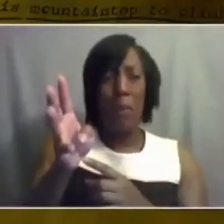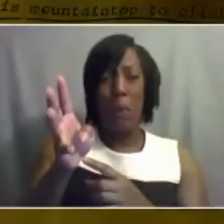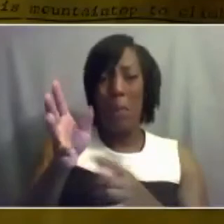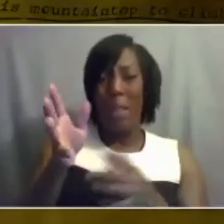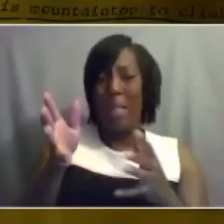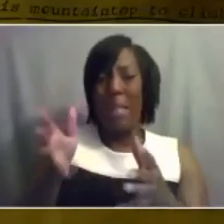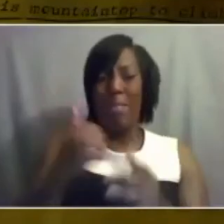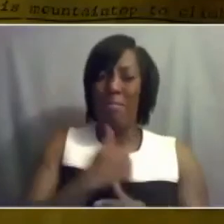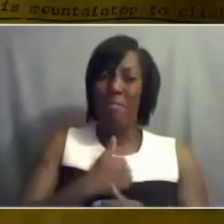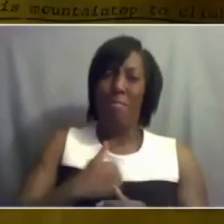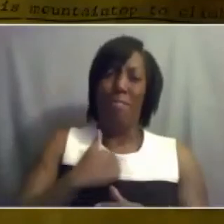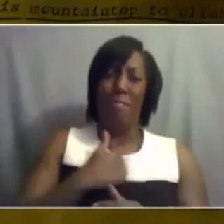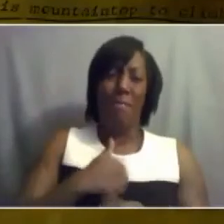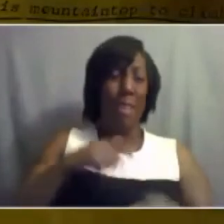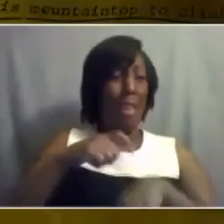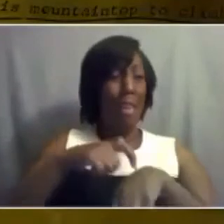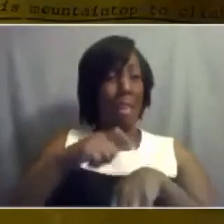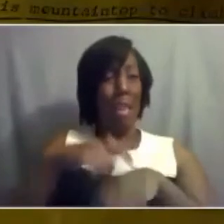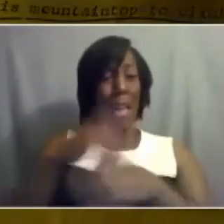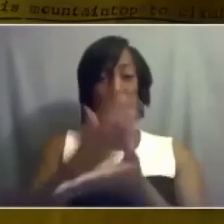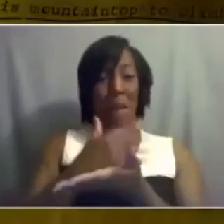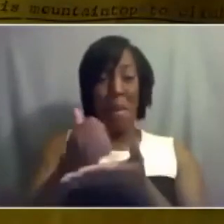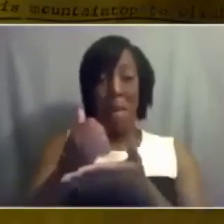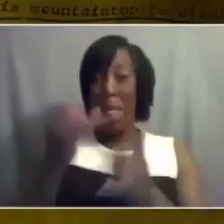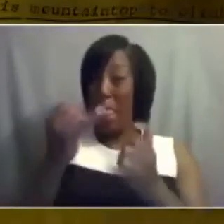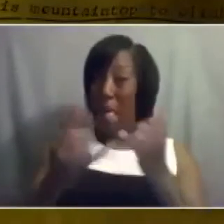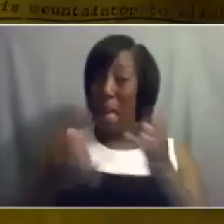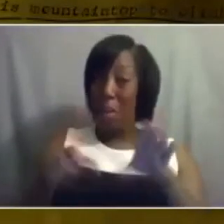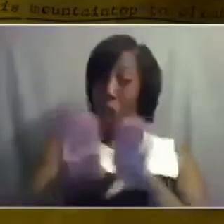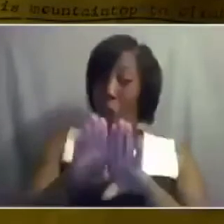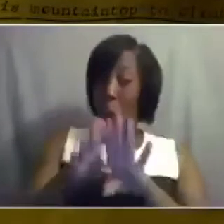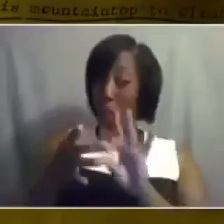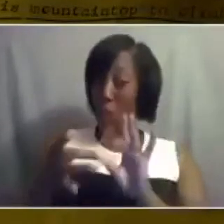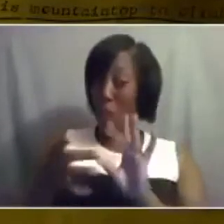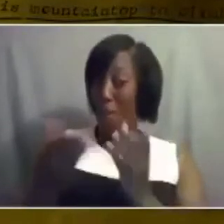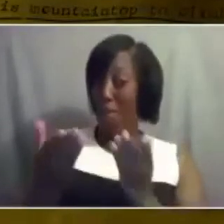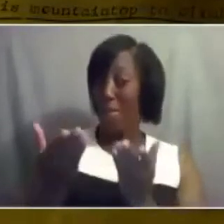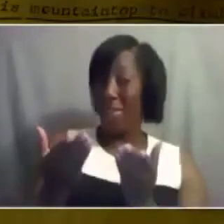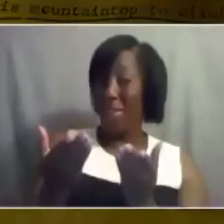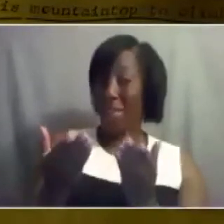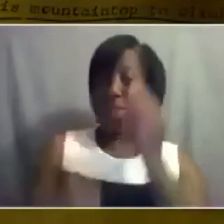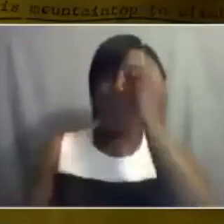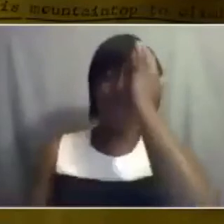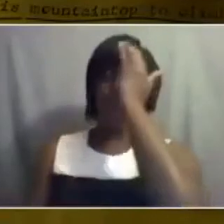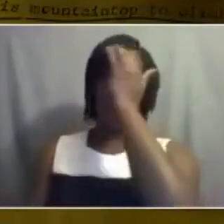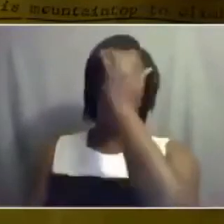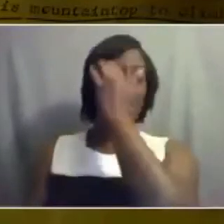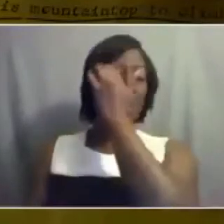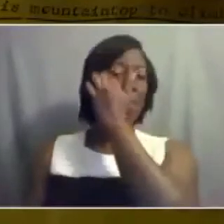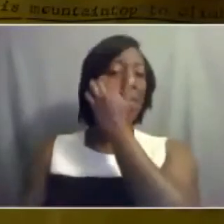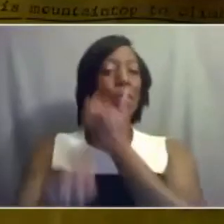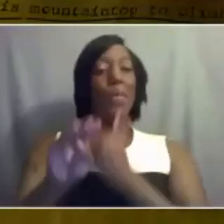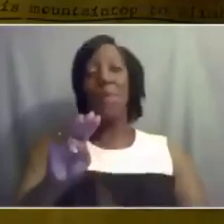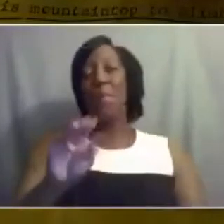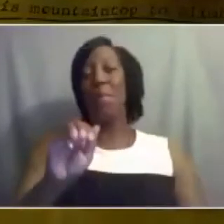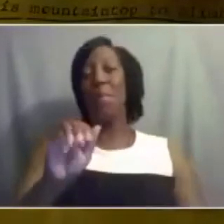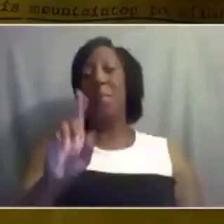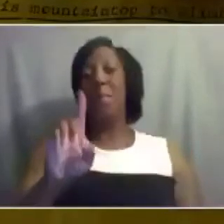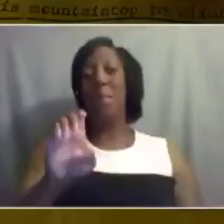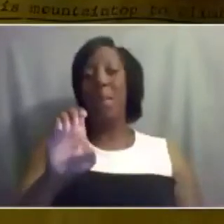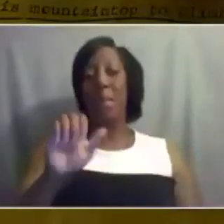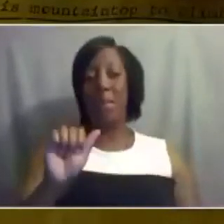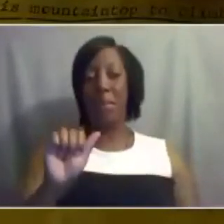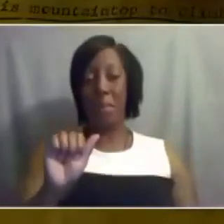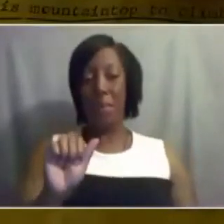hour went fast. But what are your thoughts on one of these questions? One of the things we can learn from the opposition is